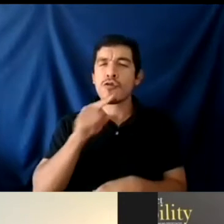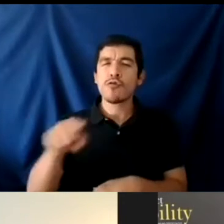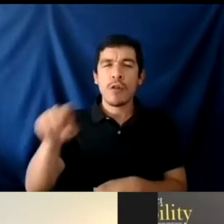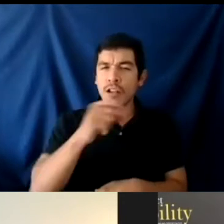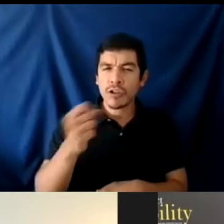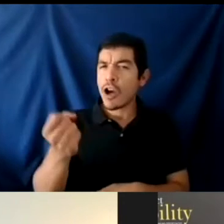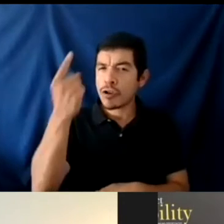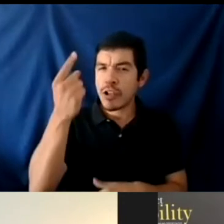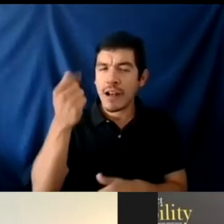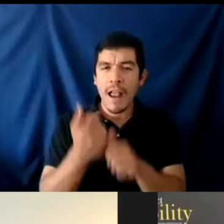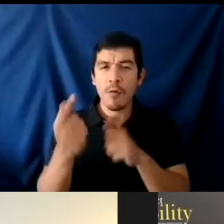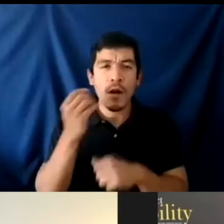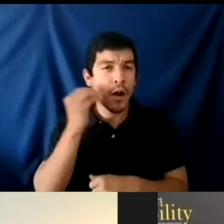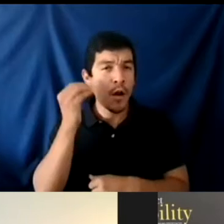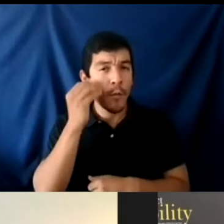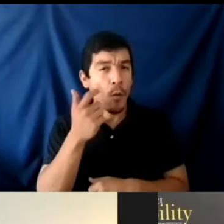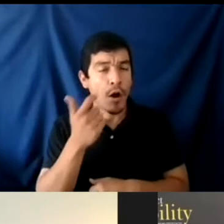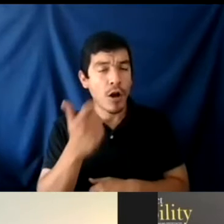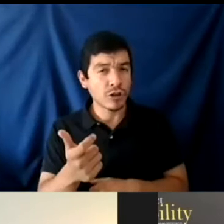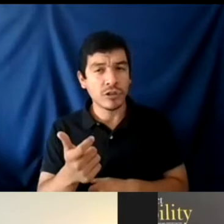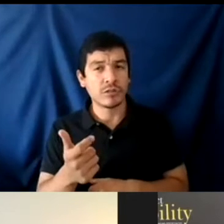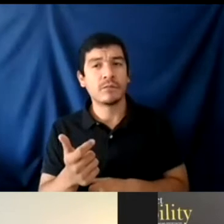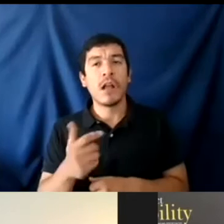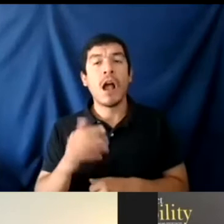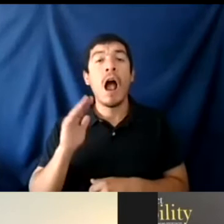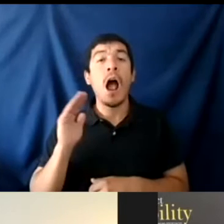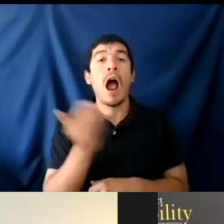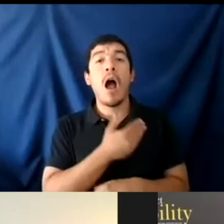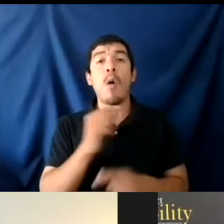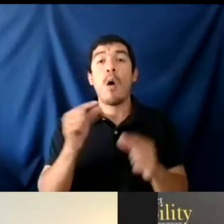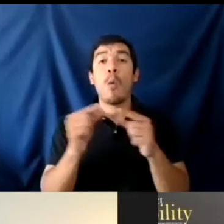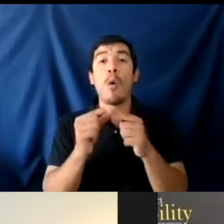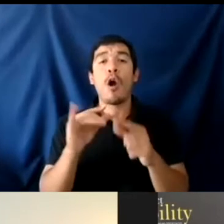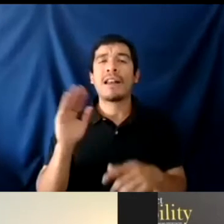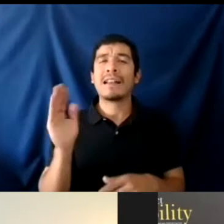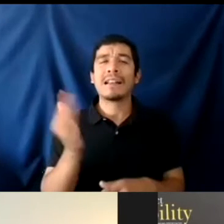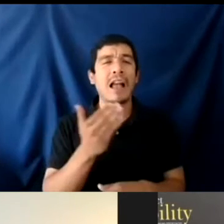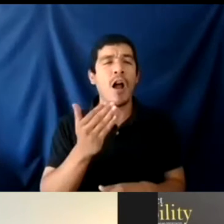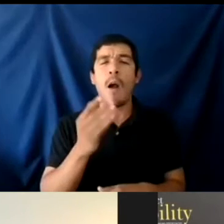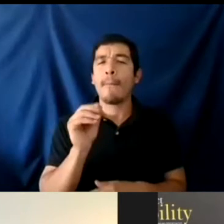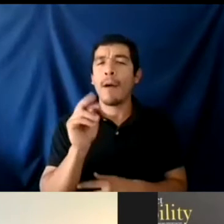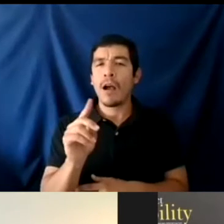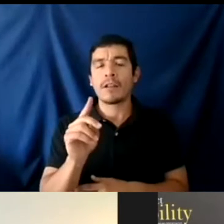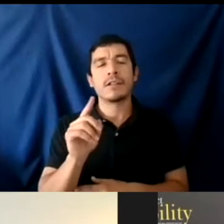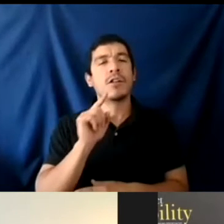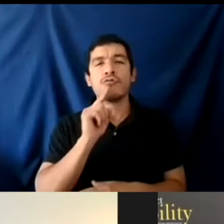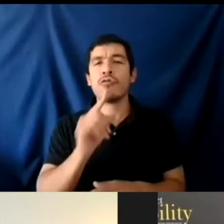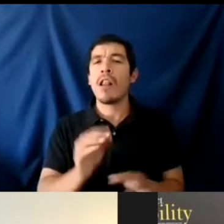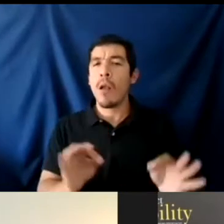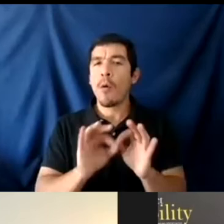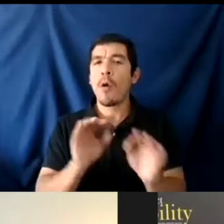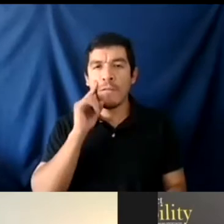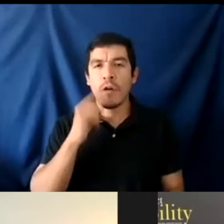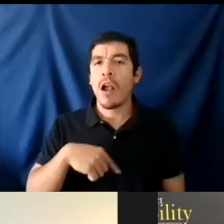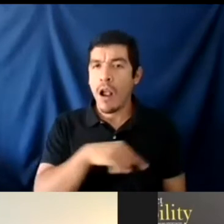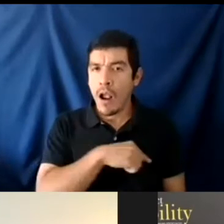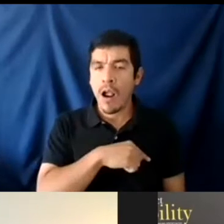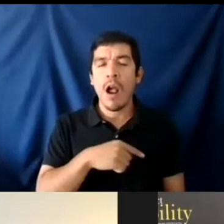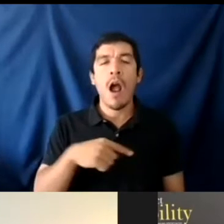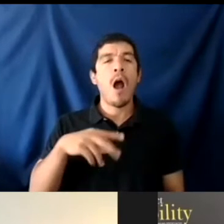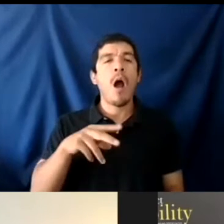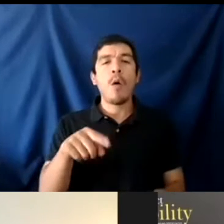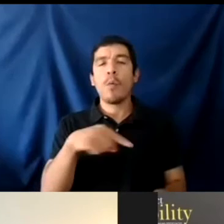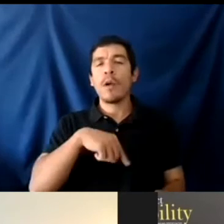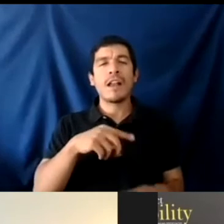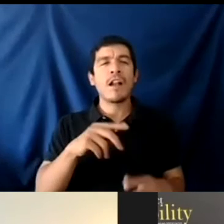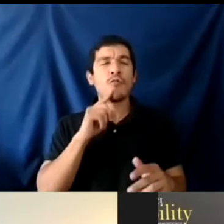everybody who's watching or listening to this. Our word is our bond. It is really important to us that we be of